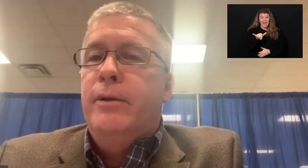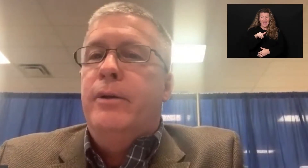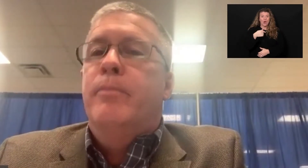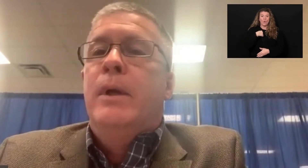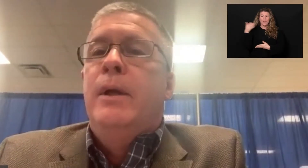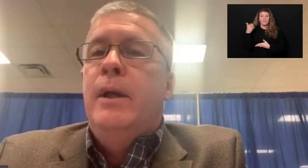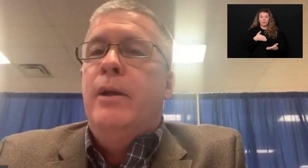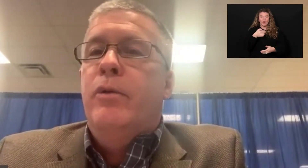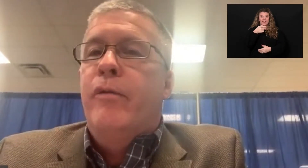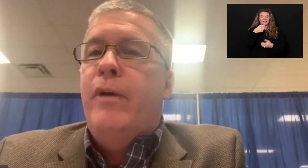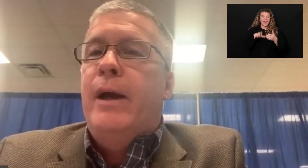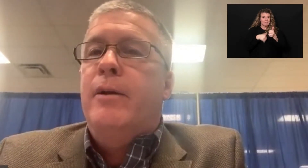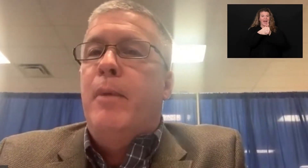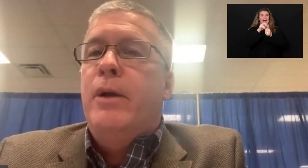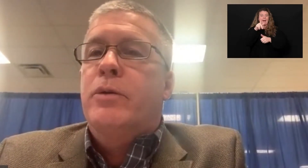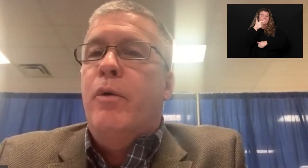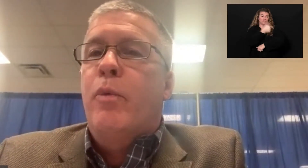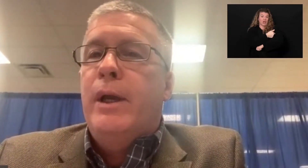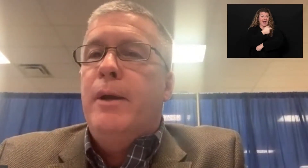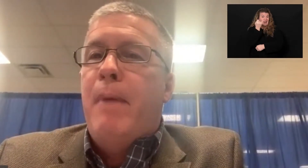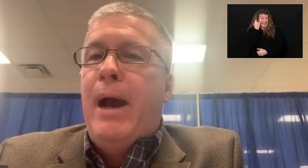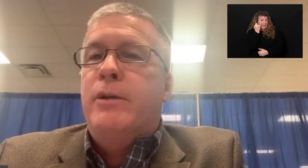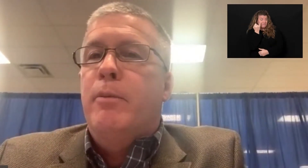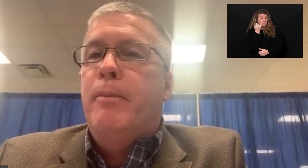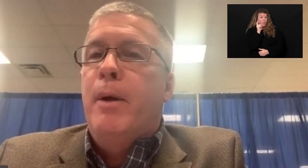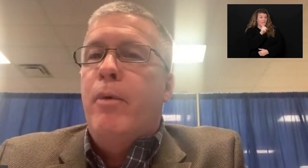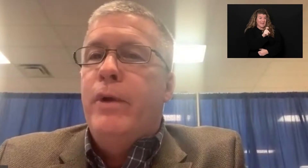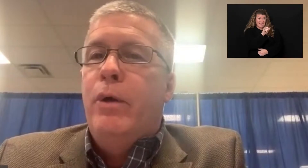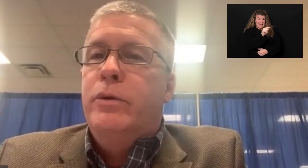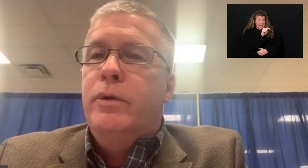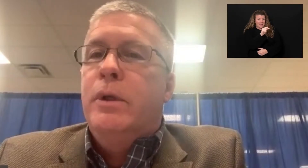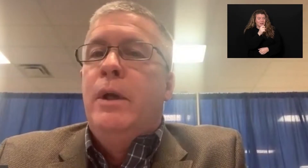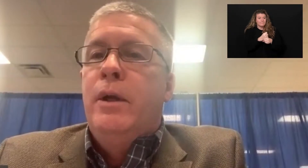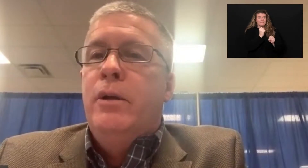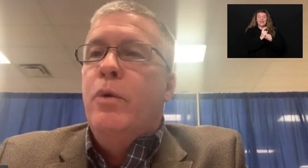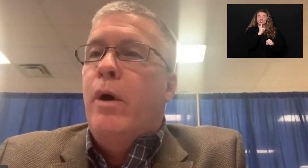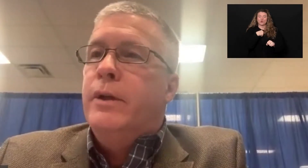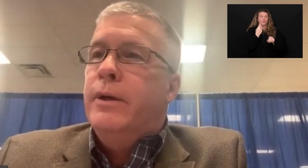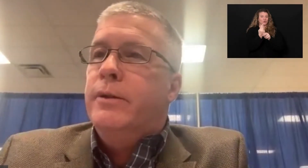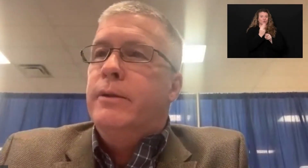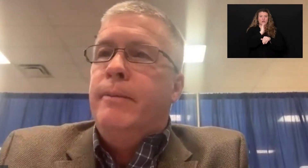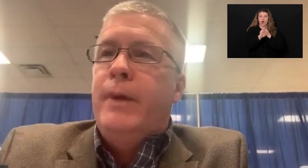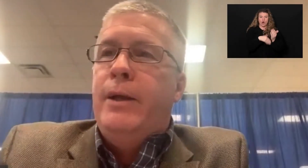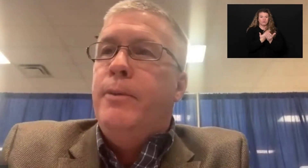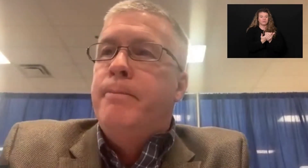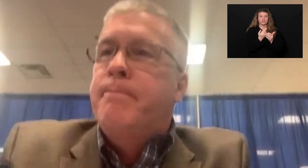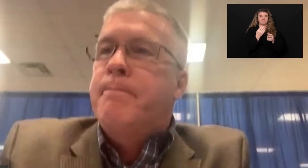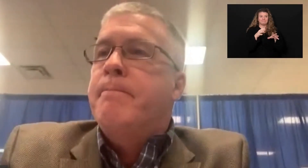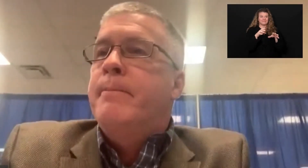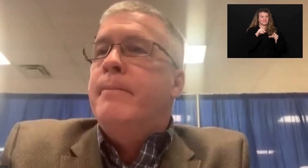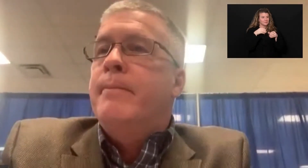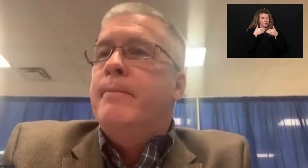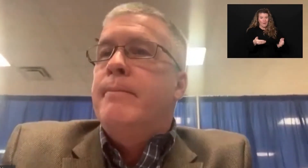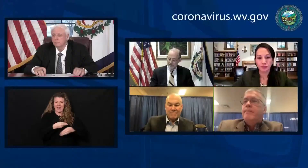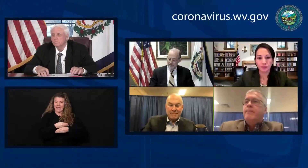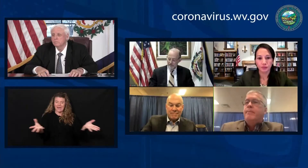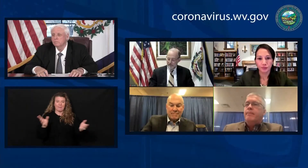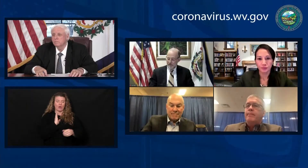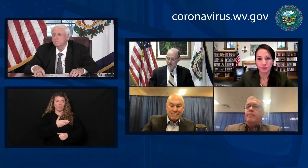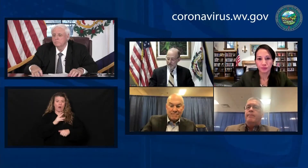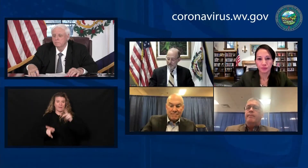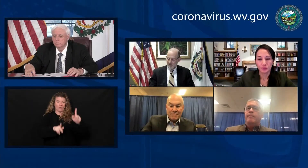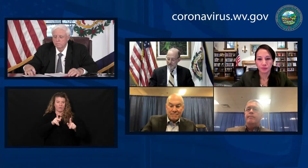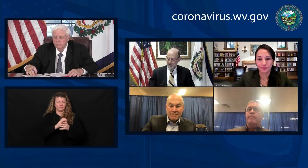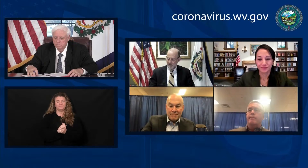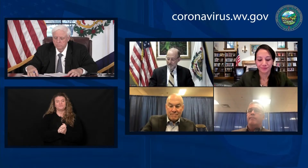analytics into effect to make sure we're getting maximum number of doses to our citizens. Thank you. All right,